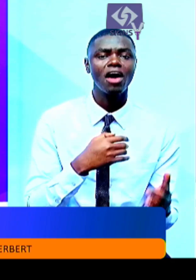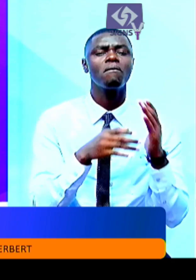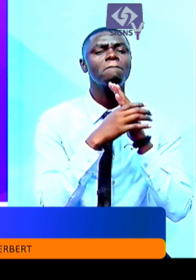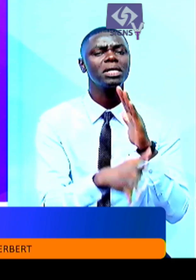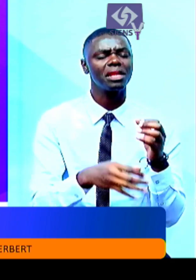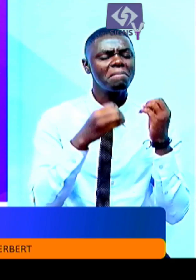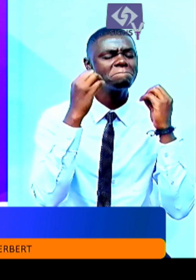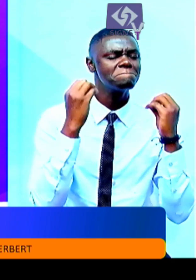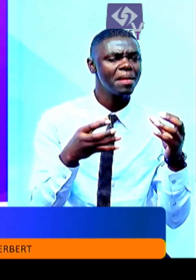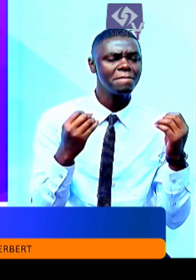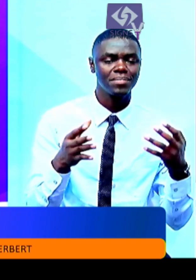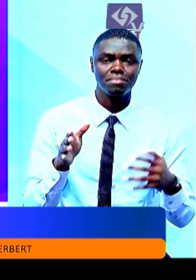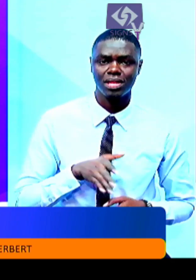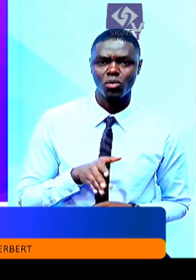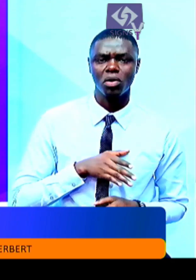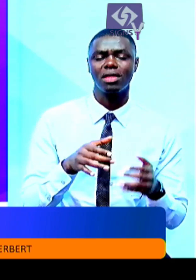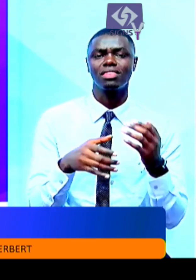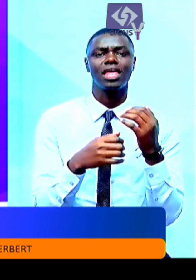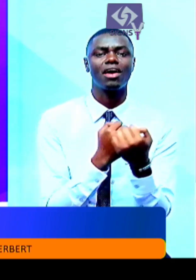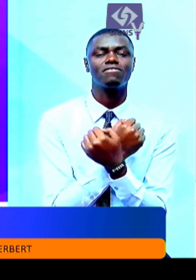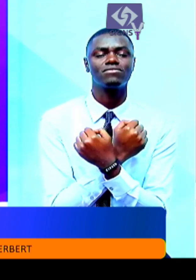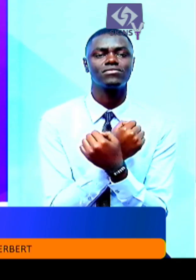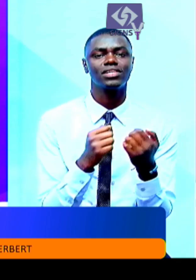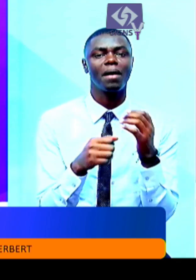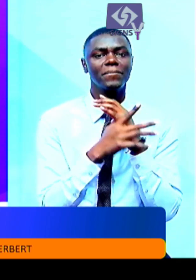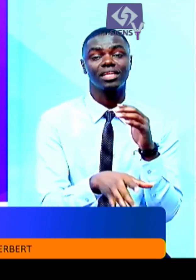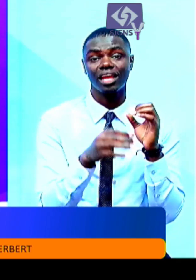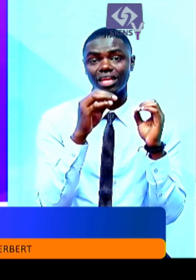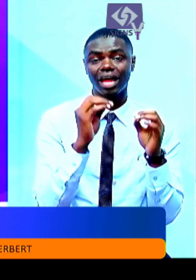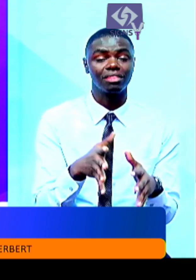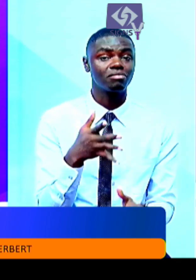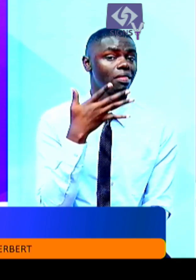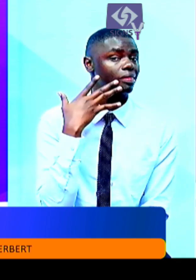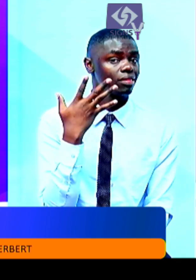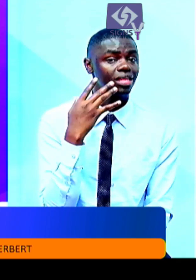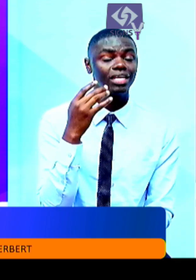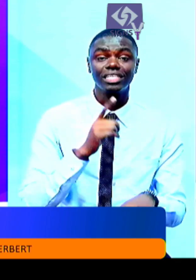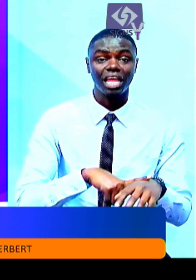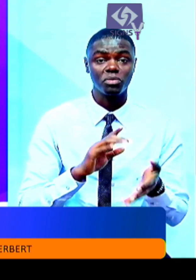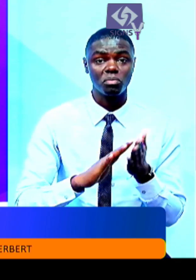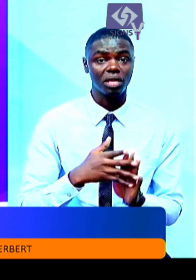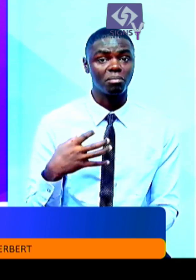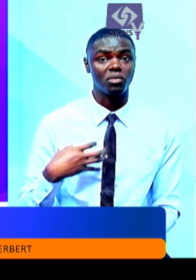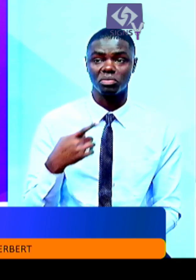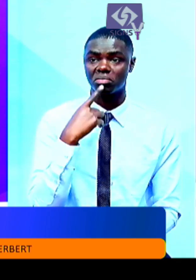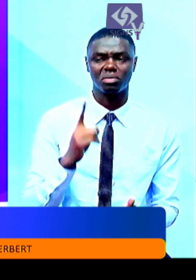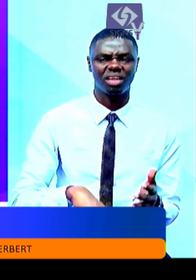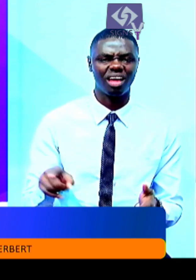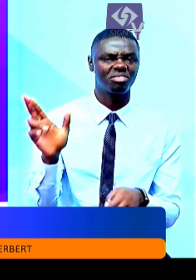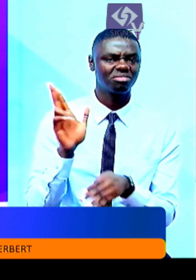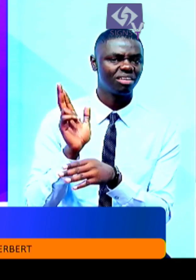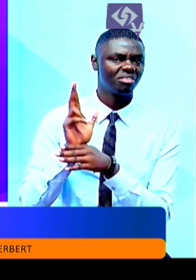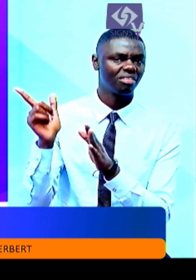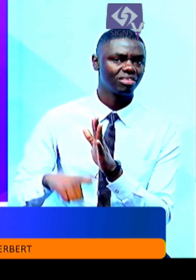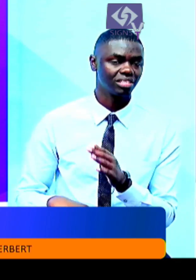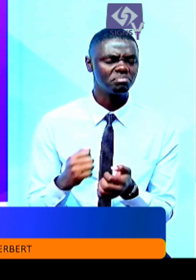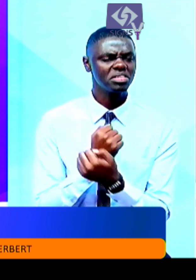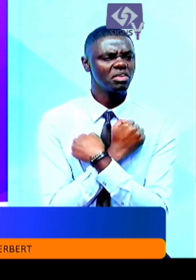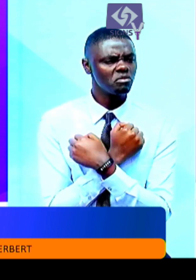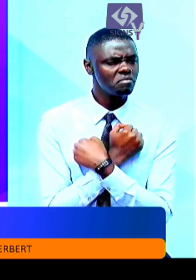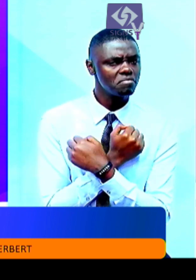many women. They have betrayed their love. For example, a woman loves you when you have nothing. When you become wealthy, you start telling us you're useless. she loves you,